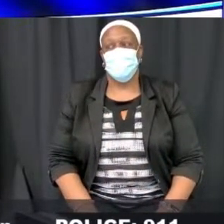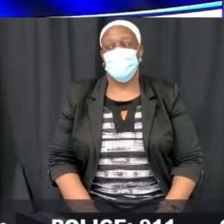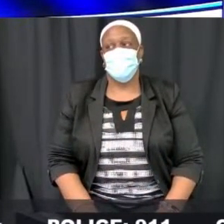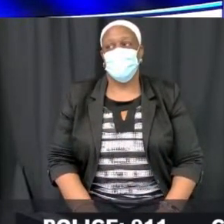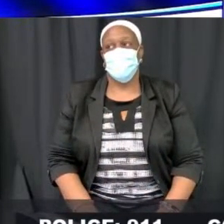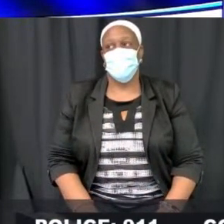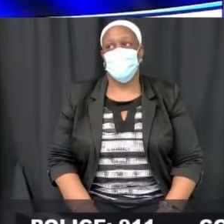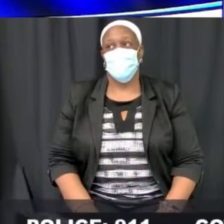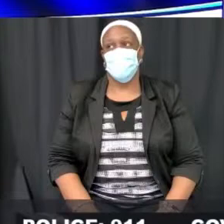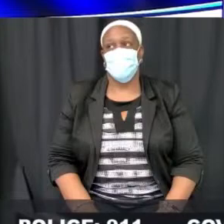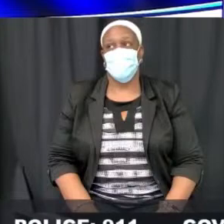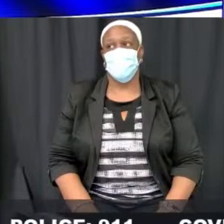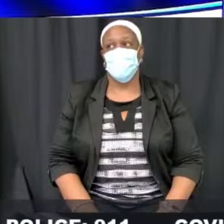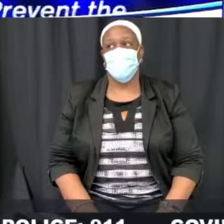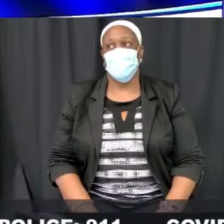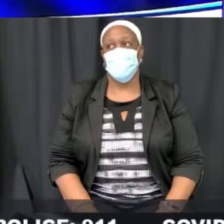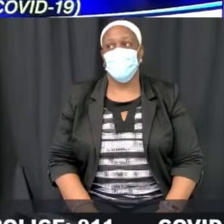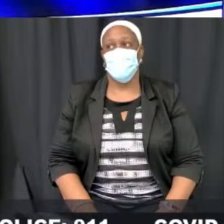sector.